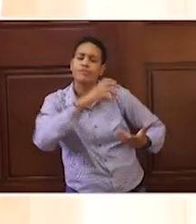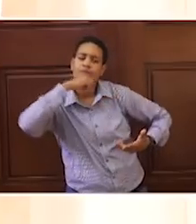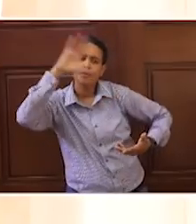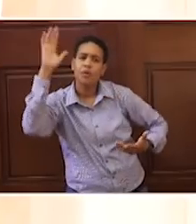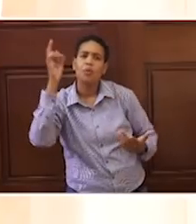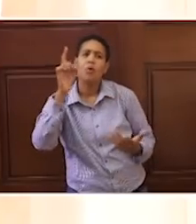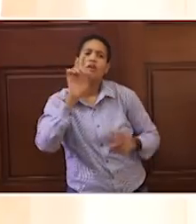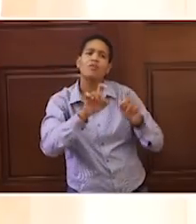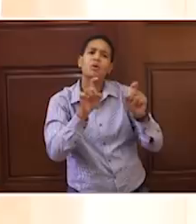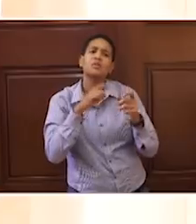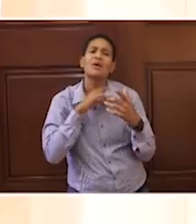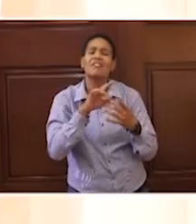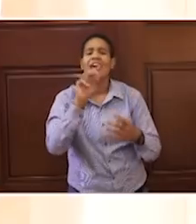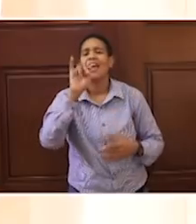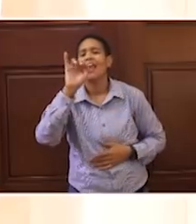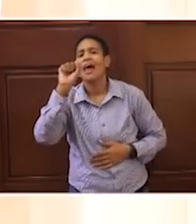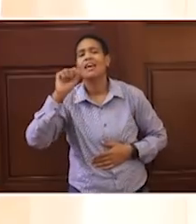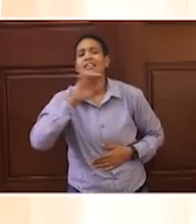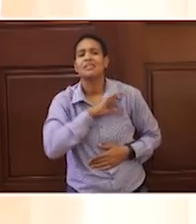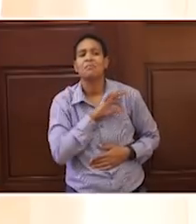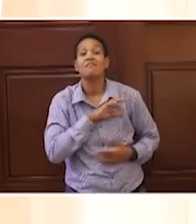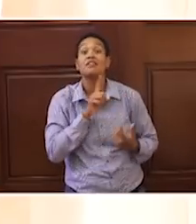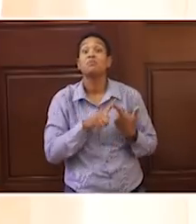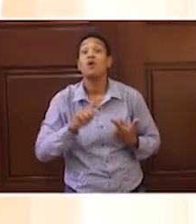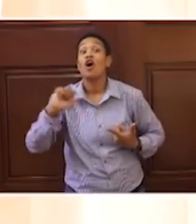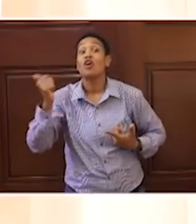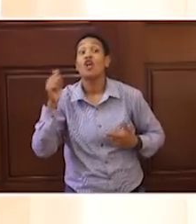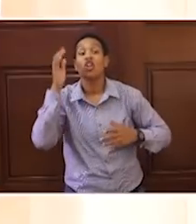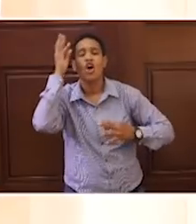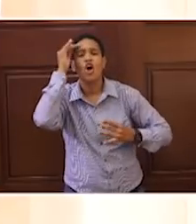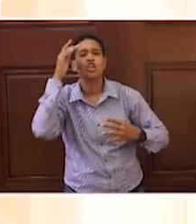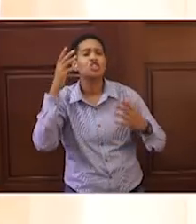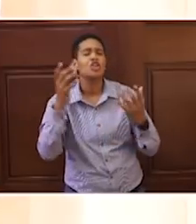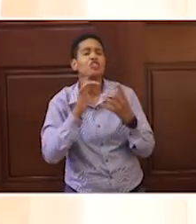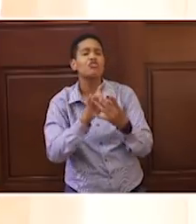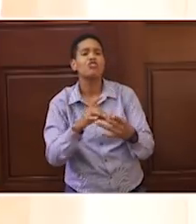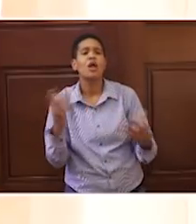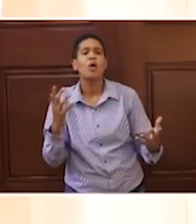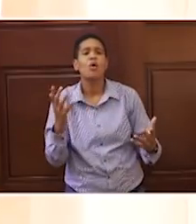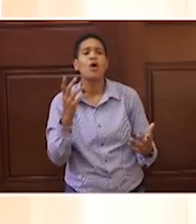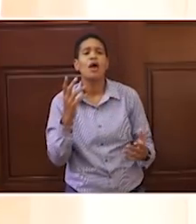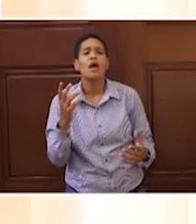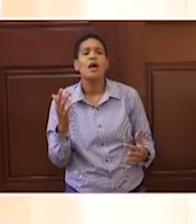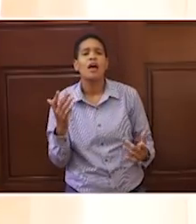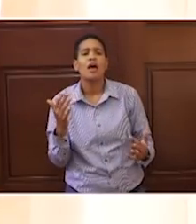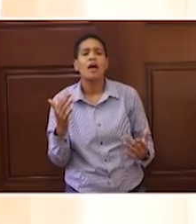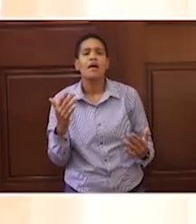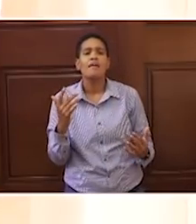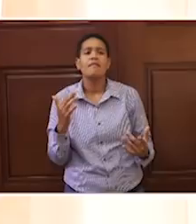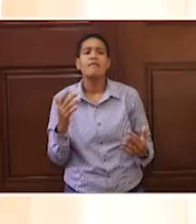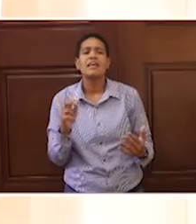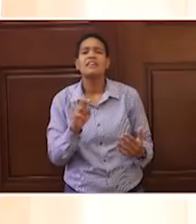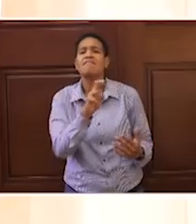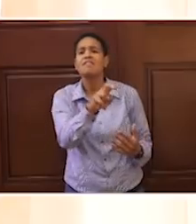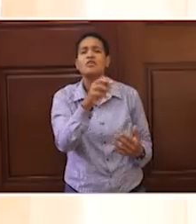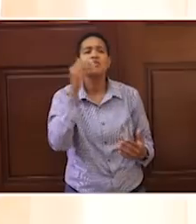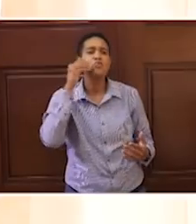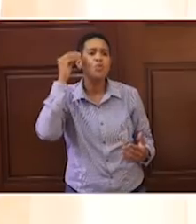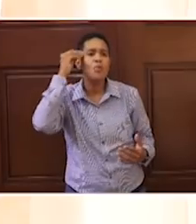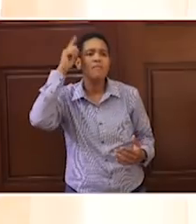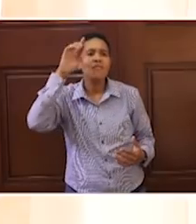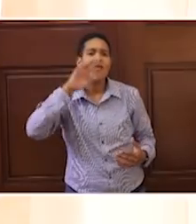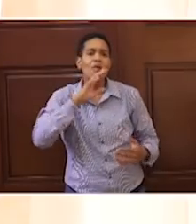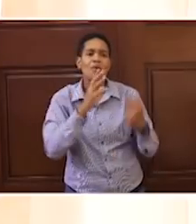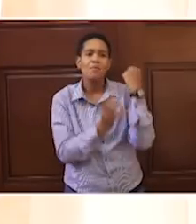concerned NIS benefits, and there was another one as well concerning visits to the homes for the indigent. Let me